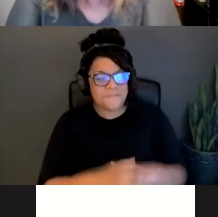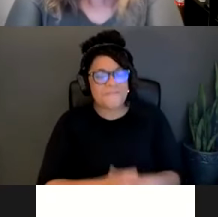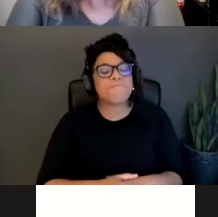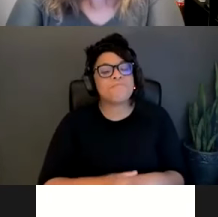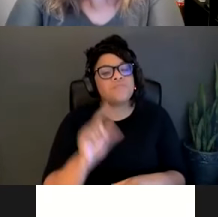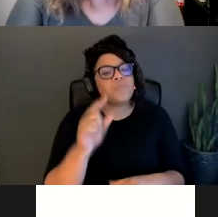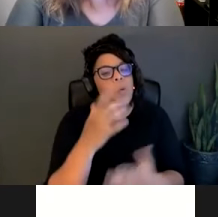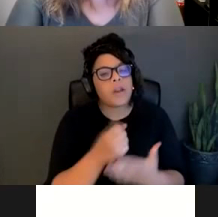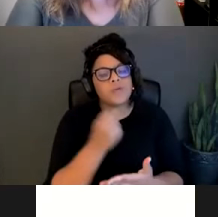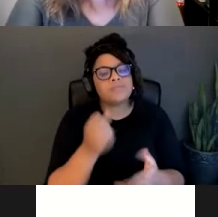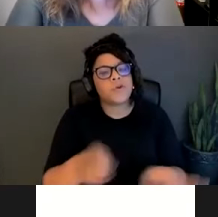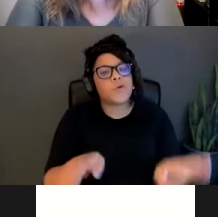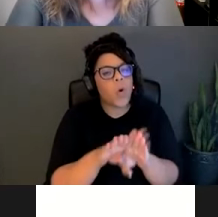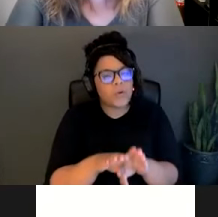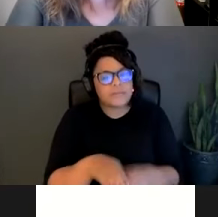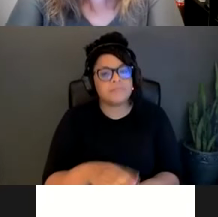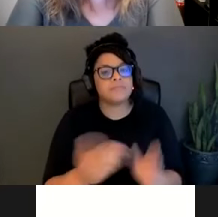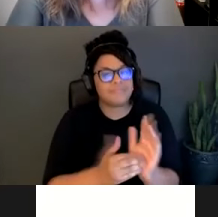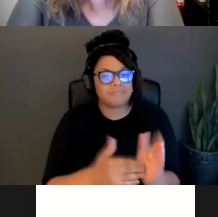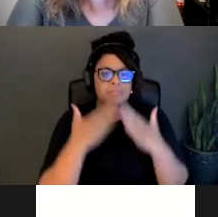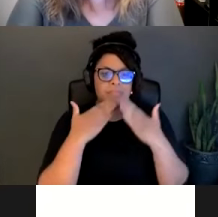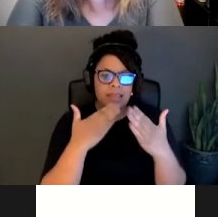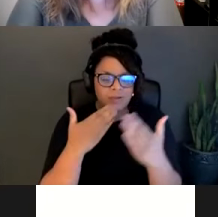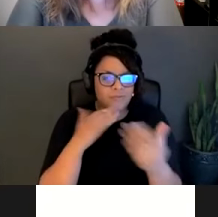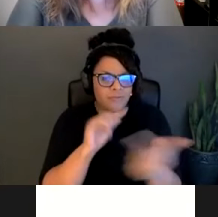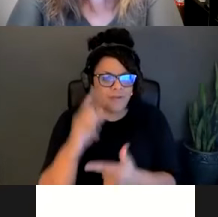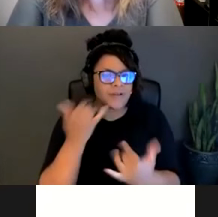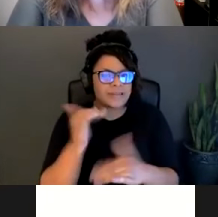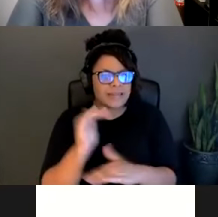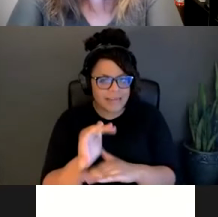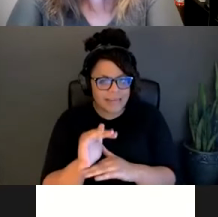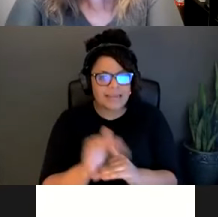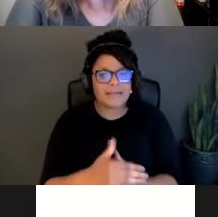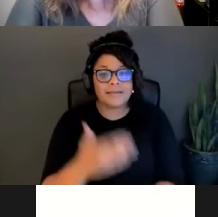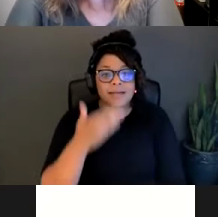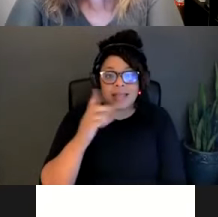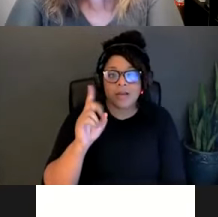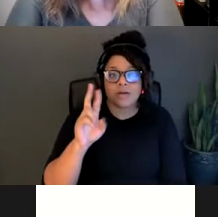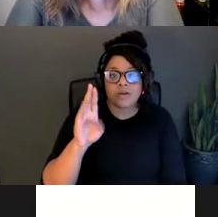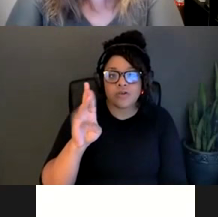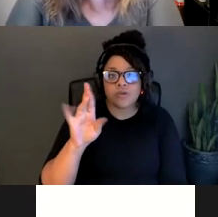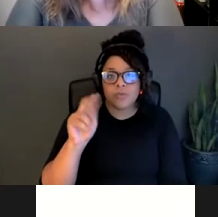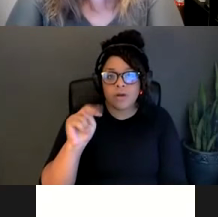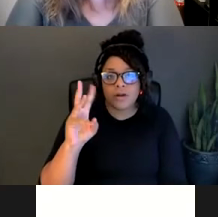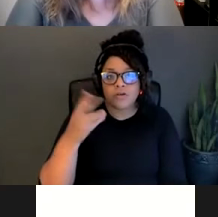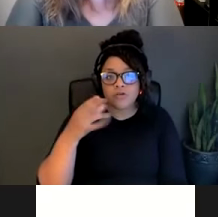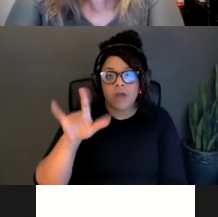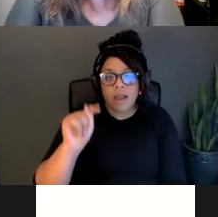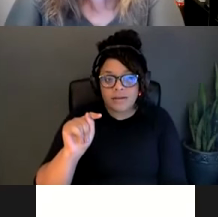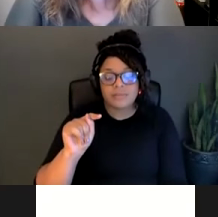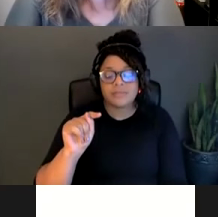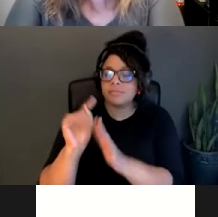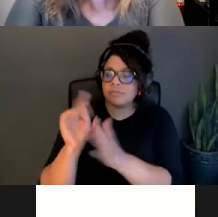to close up by thanking everybody for this evening. To Dr. Brian Wright, thank you so much